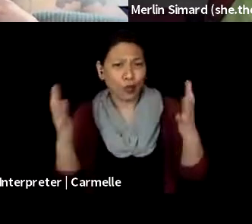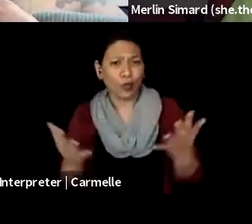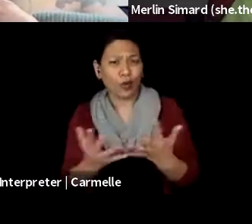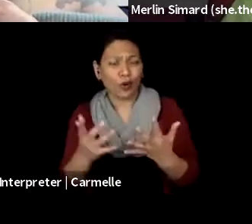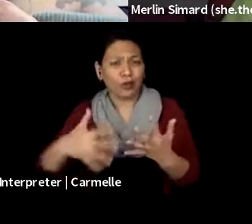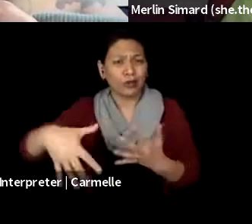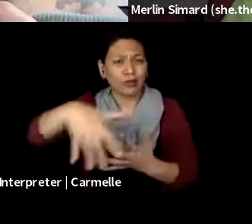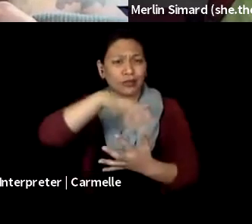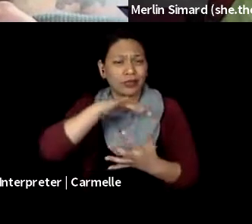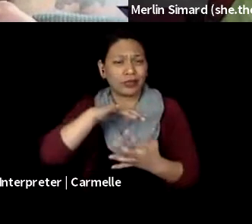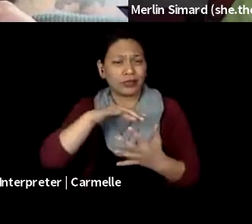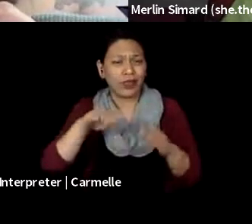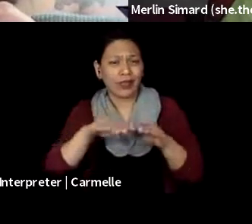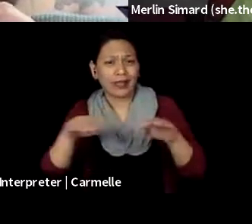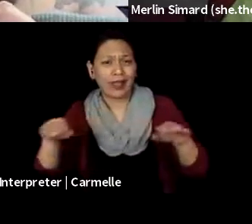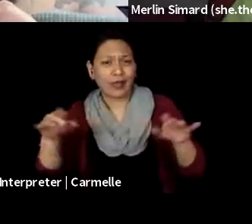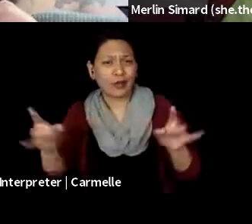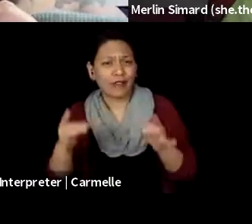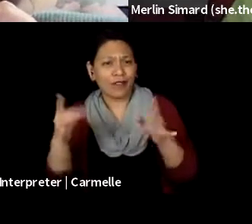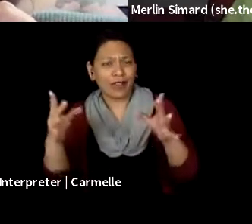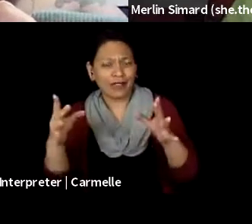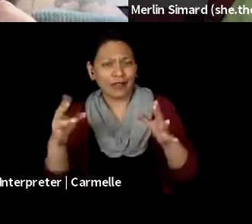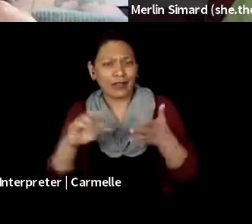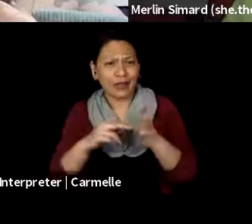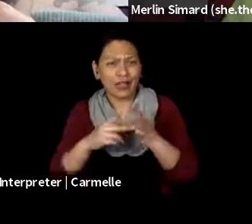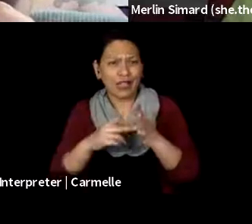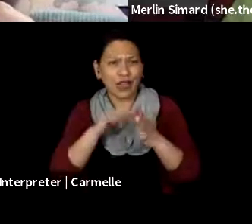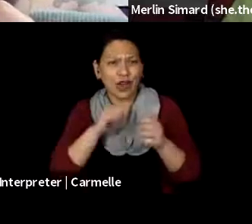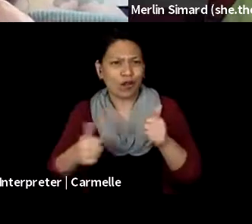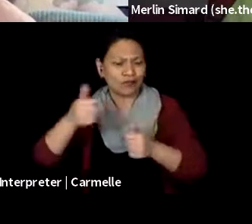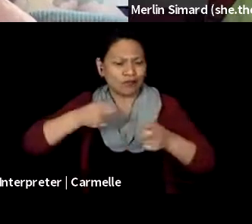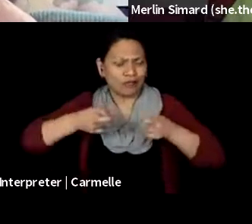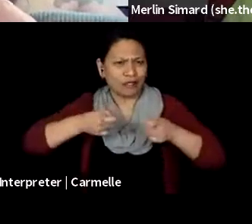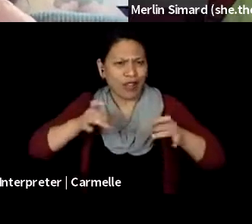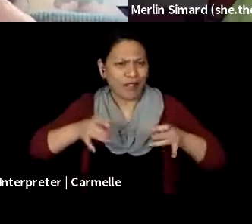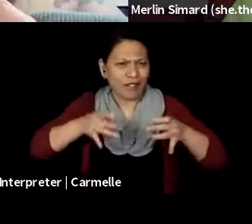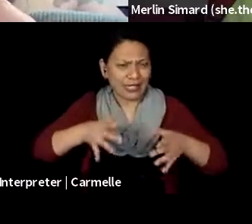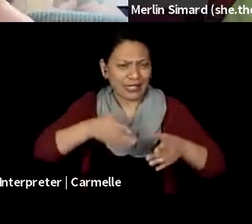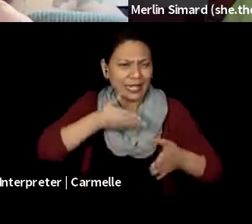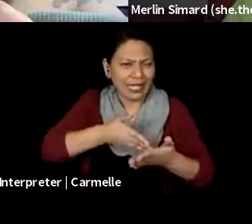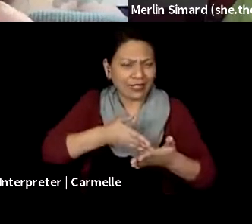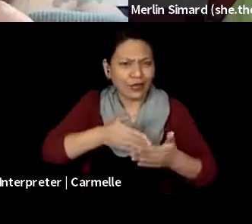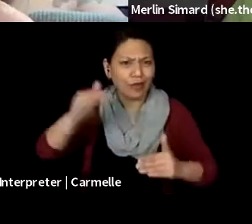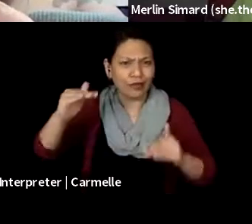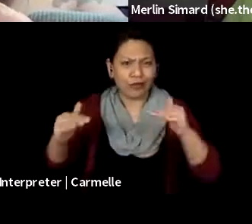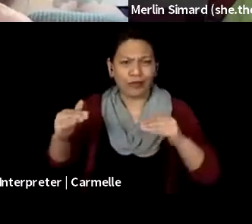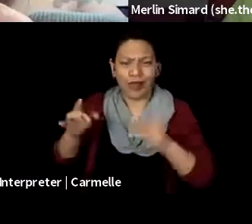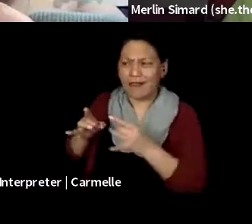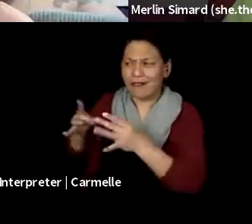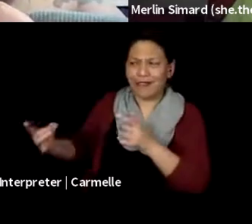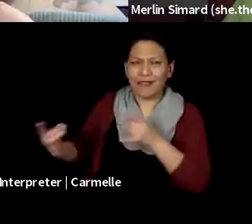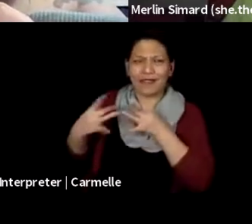is lateral violence. So how do you navigate the lateral violence that we're experiencing on a regular basis when we're trying to build